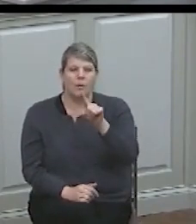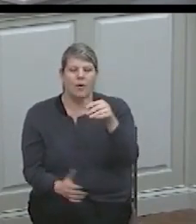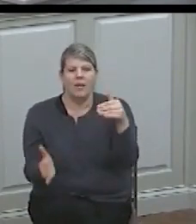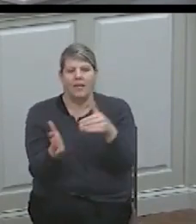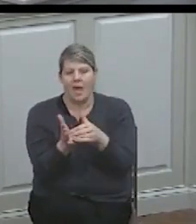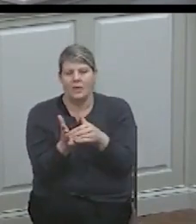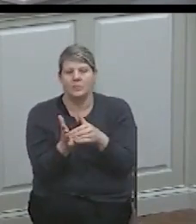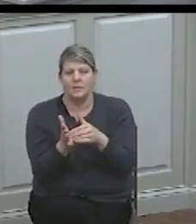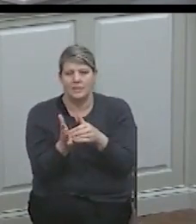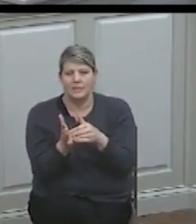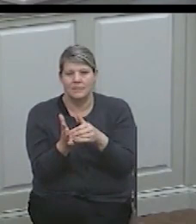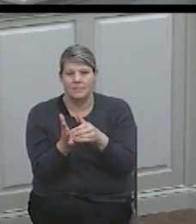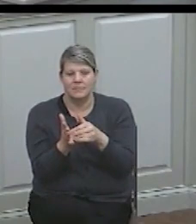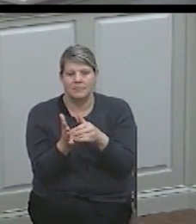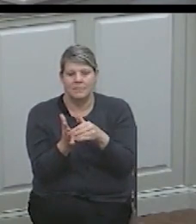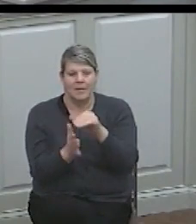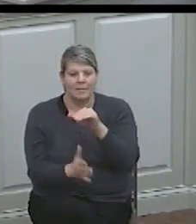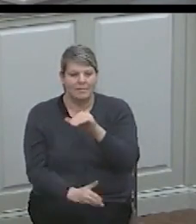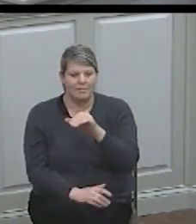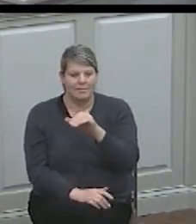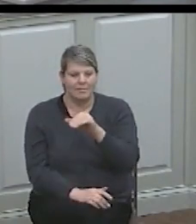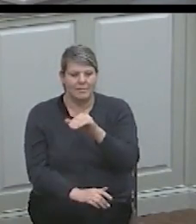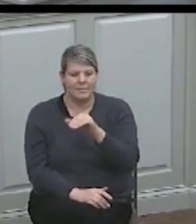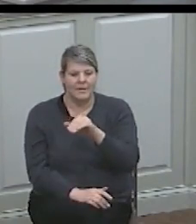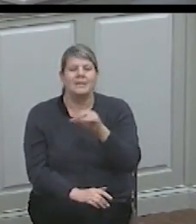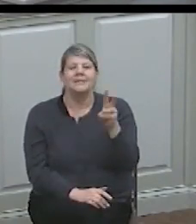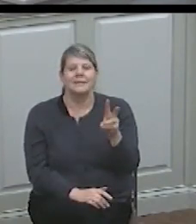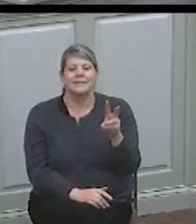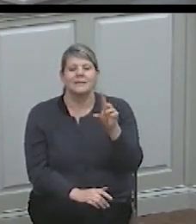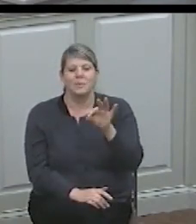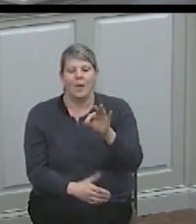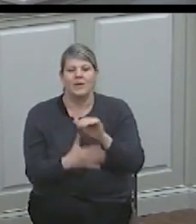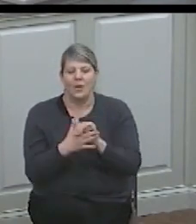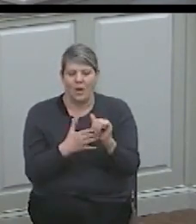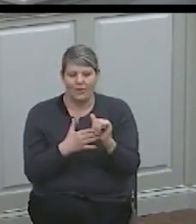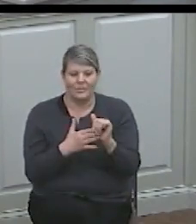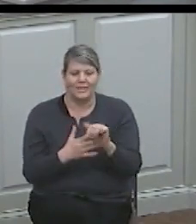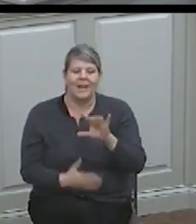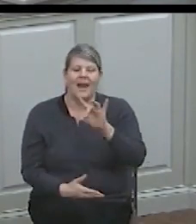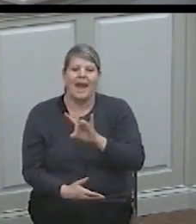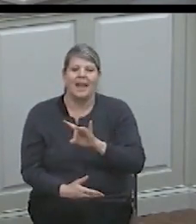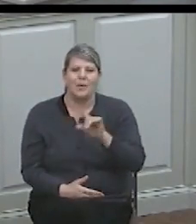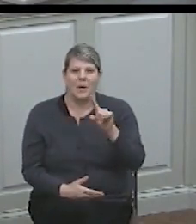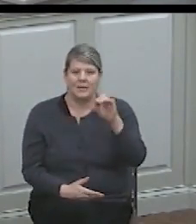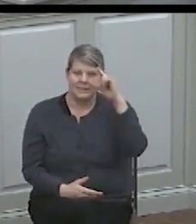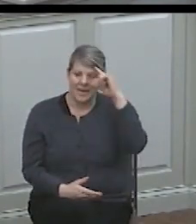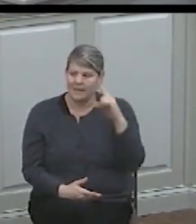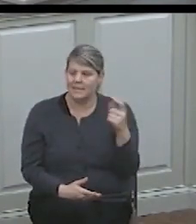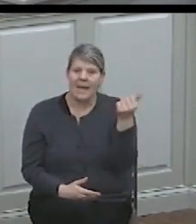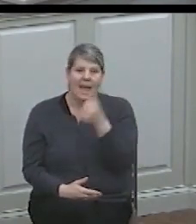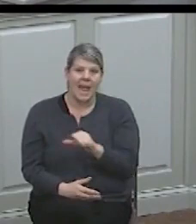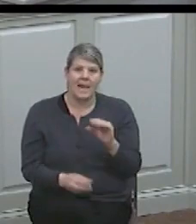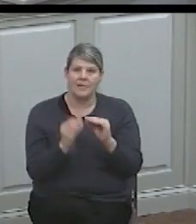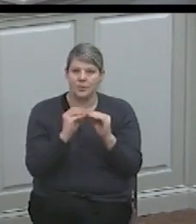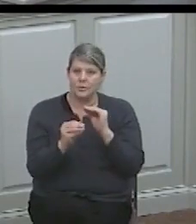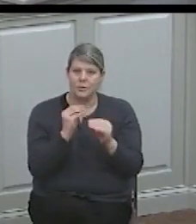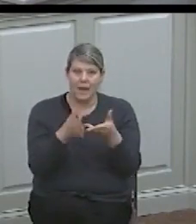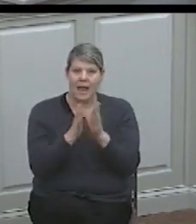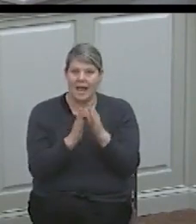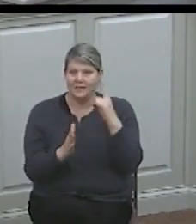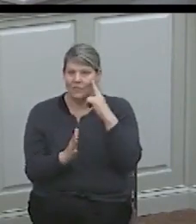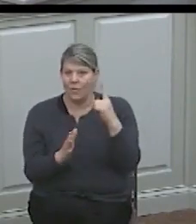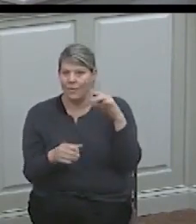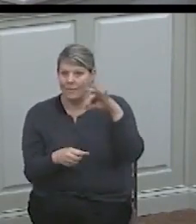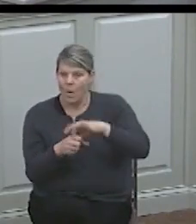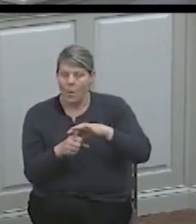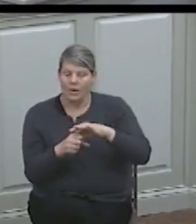March 27, 2017, $140,061.85. Thank you, Commissioner Atkins. How about a second? Mr. Cottle, any discussion, any amendments, corrections? Seeing none, I call the question. All in favor of